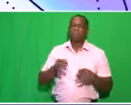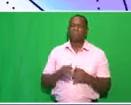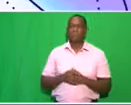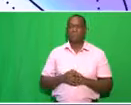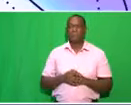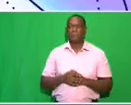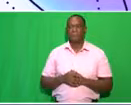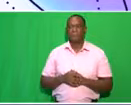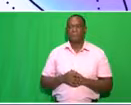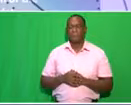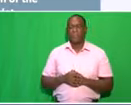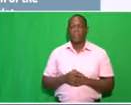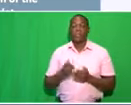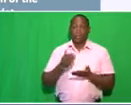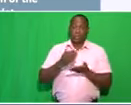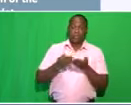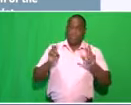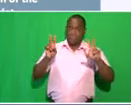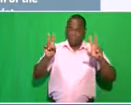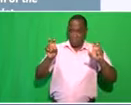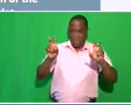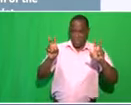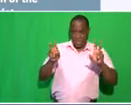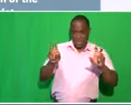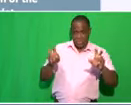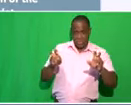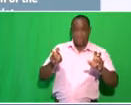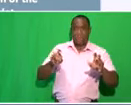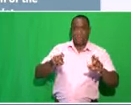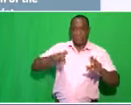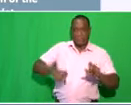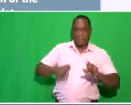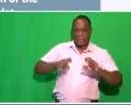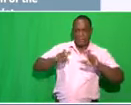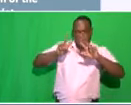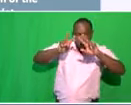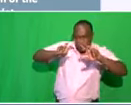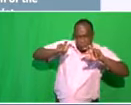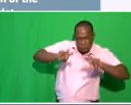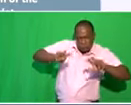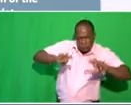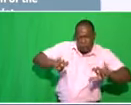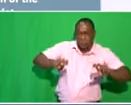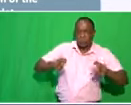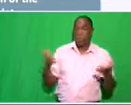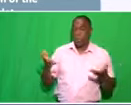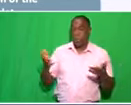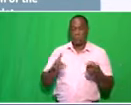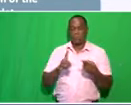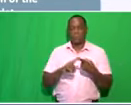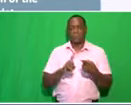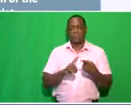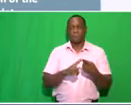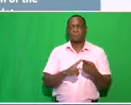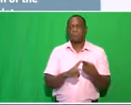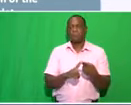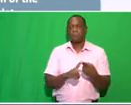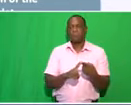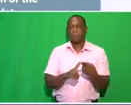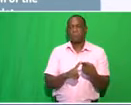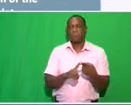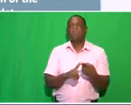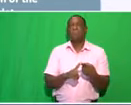There's some issues that we need to consider. And these issues include the Memorandum of Understanding that was signed by the denominational boards